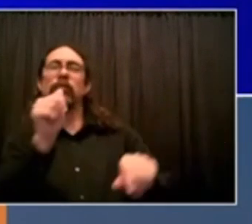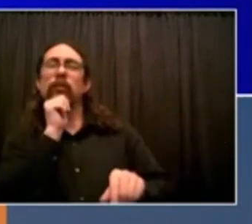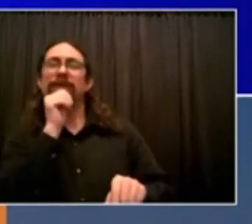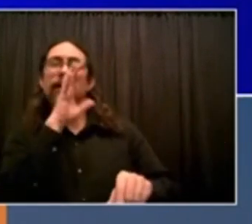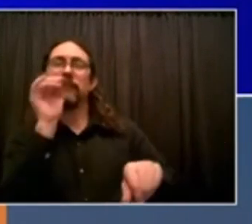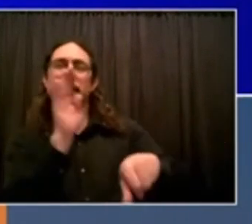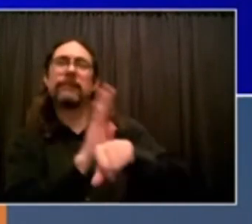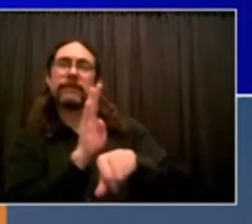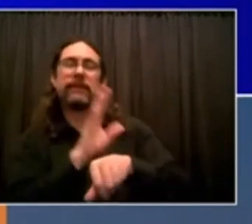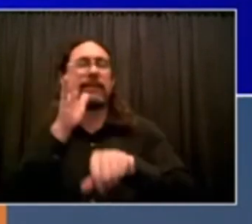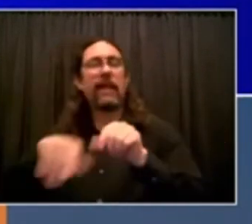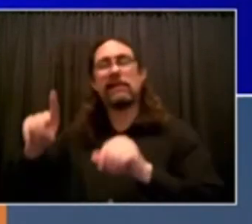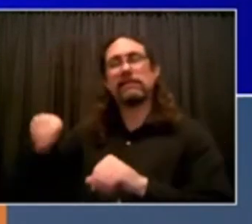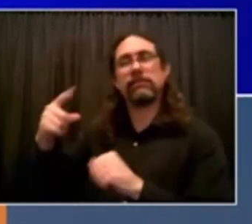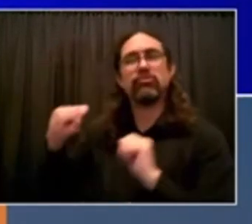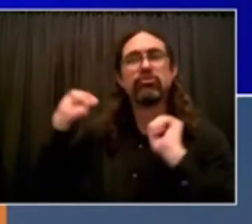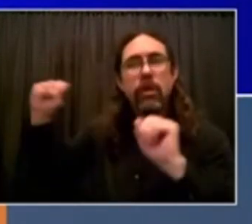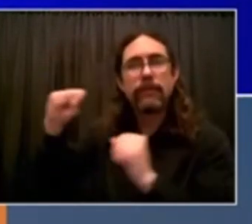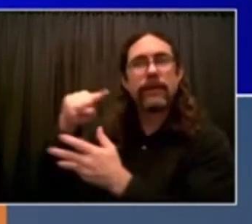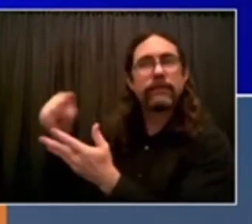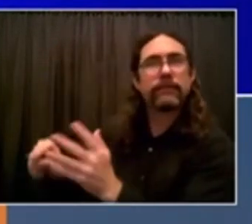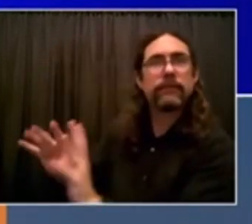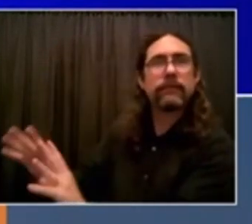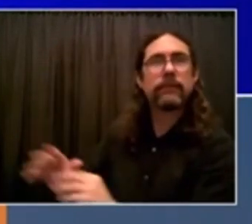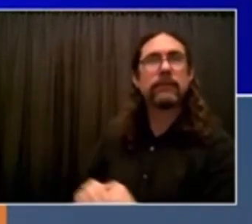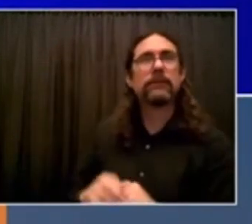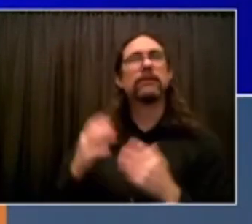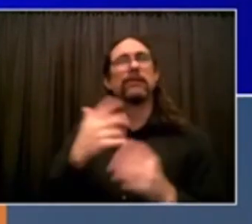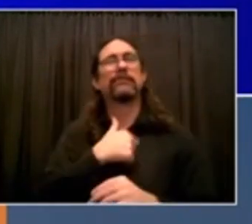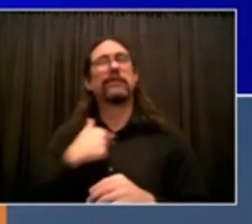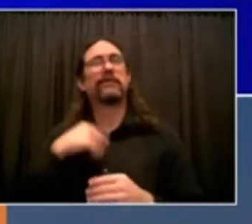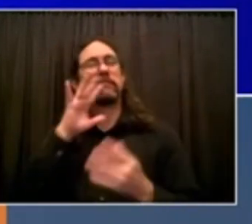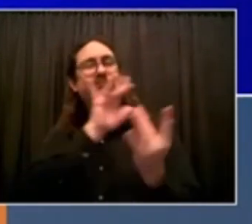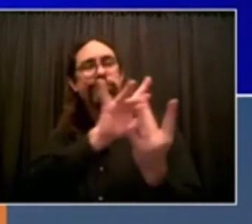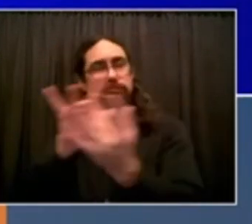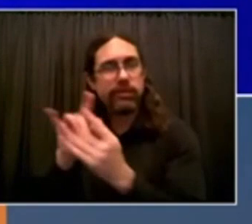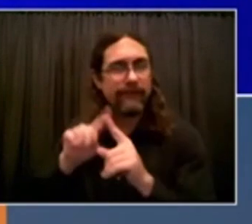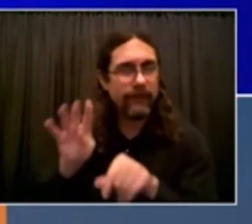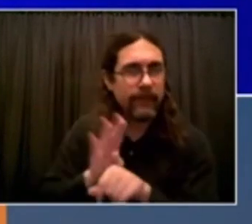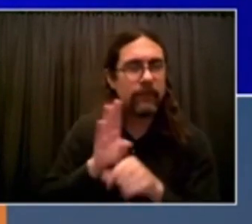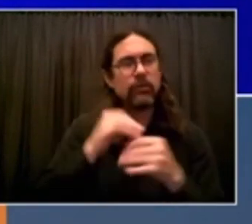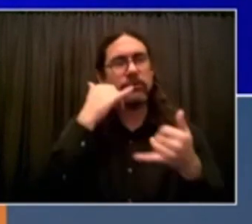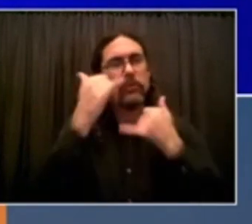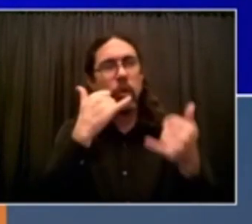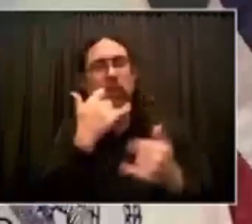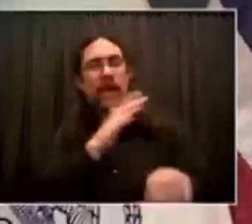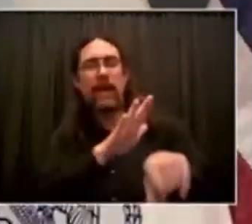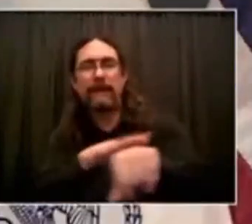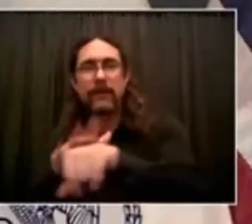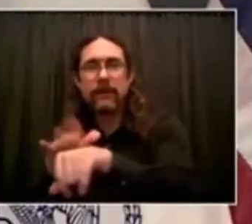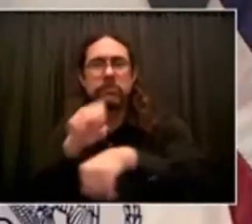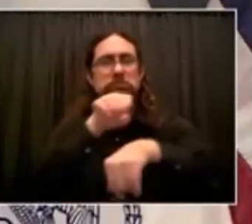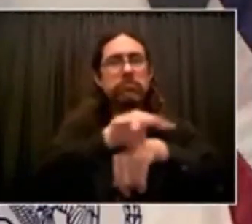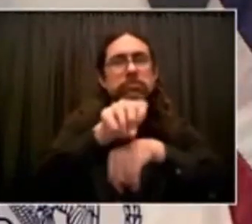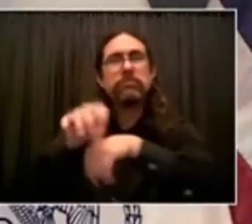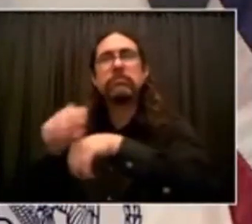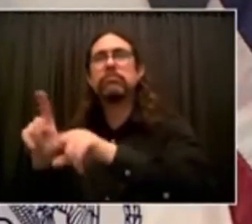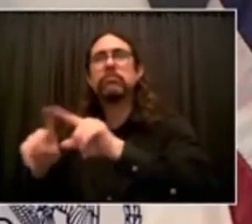forward. I want you to hear from the person who will be issuing the order, and in the course of the day, our health commissioner, Dr. Dave Choksi.